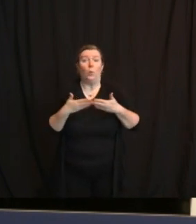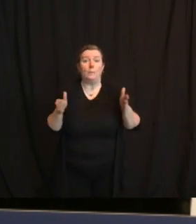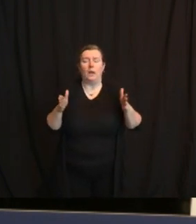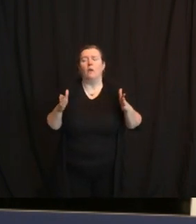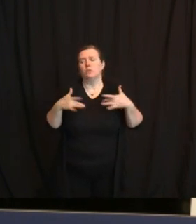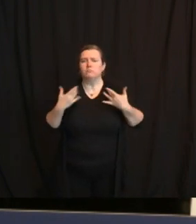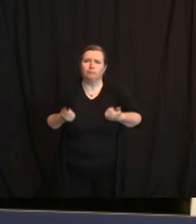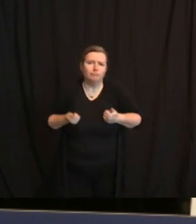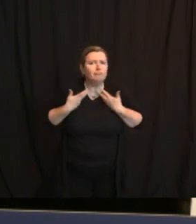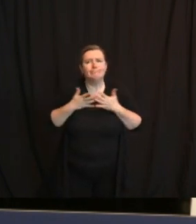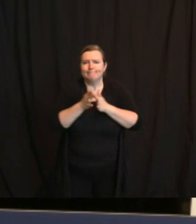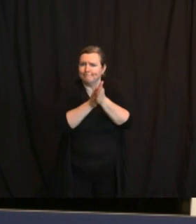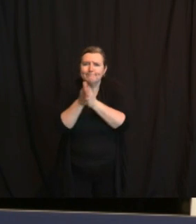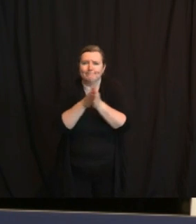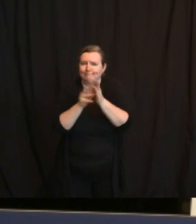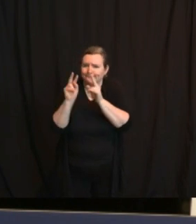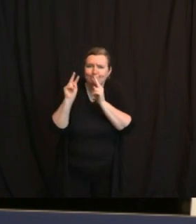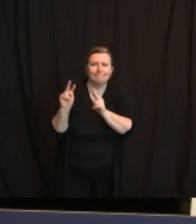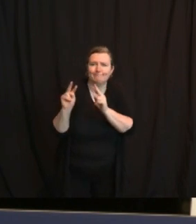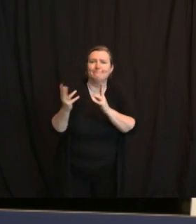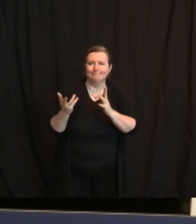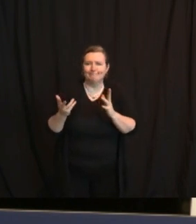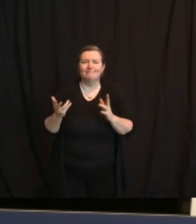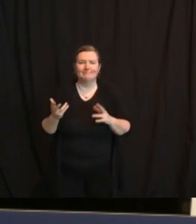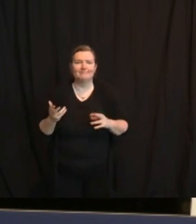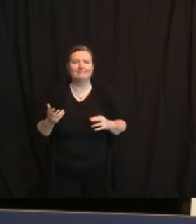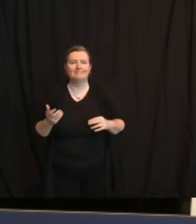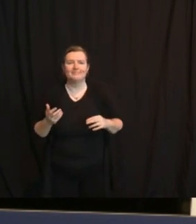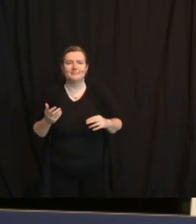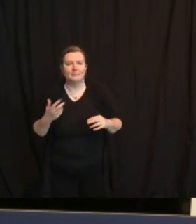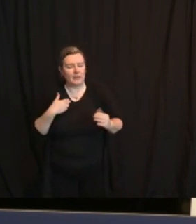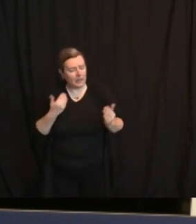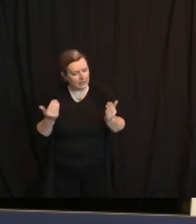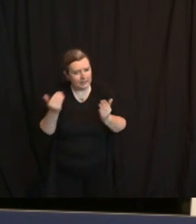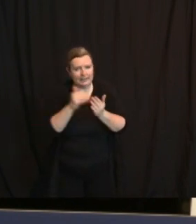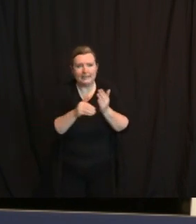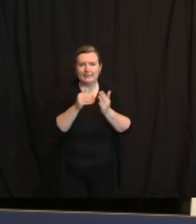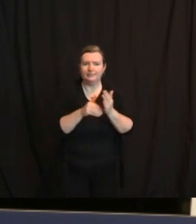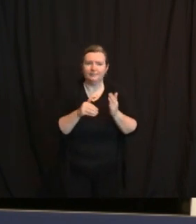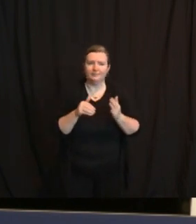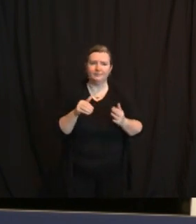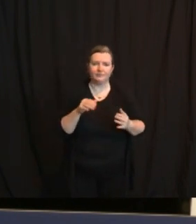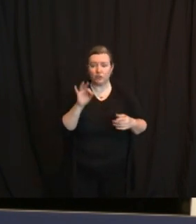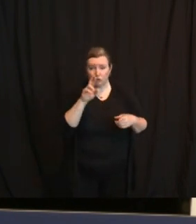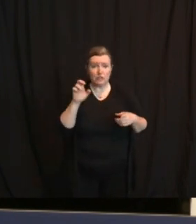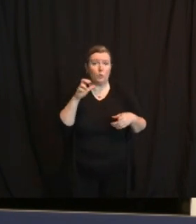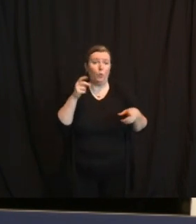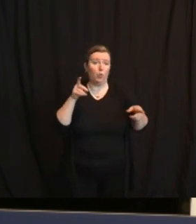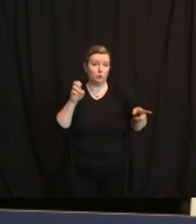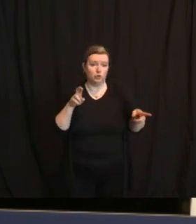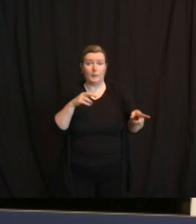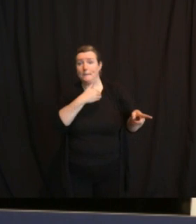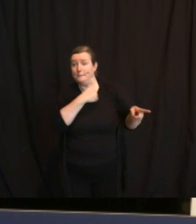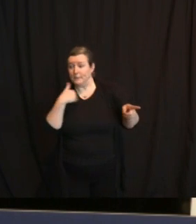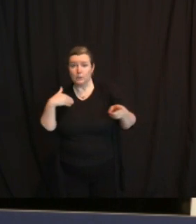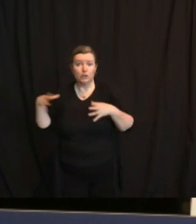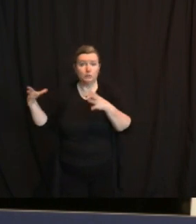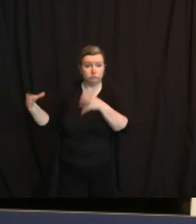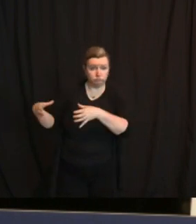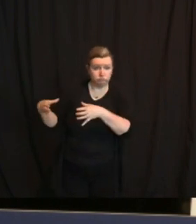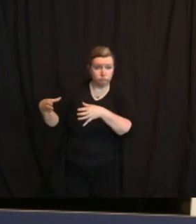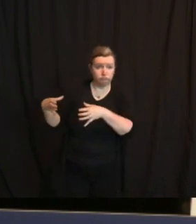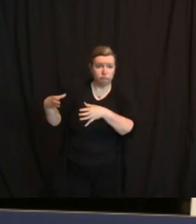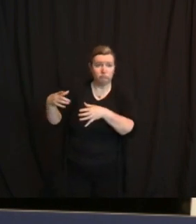This is something we're going to follow. And what I've said to the freeholders, to Cape May County, and to my community of Sea Isle